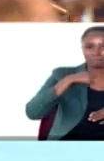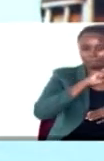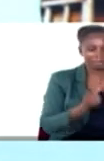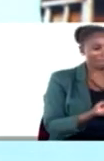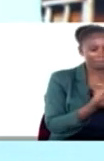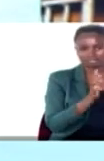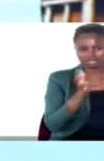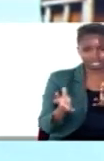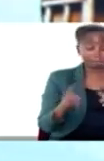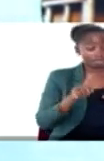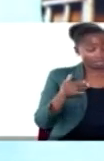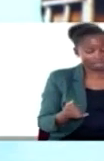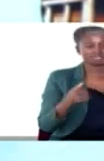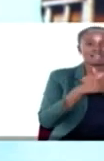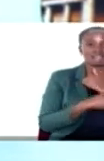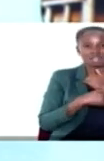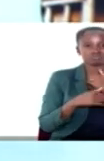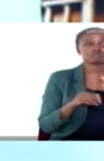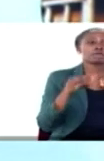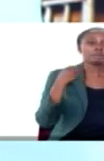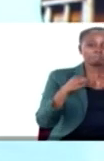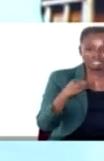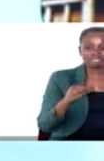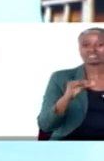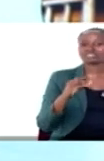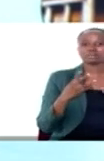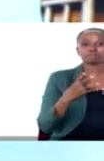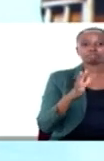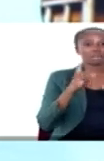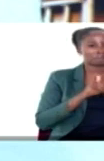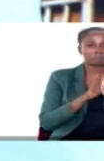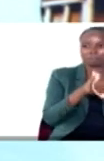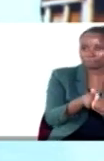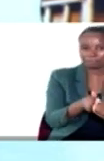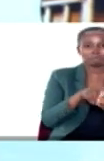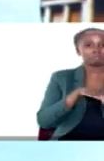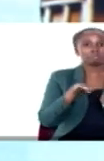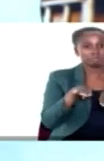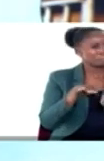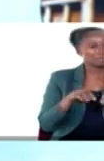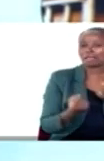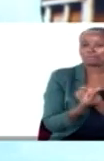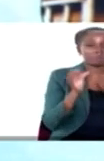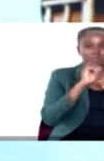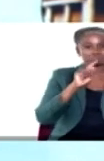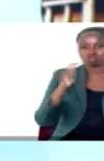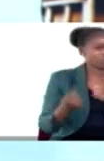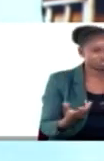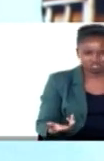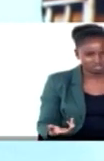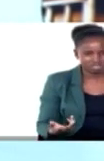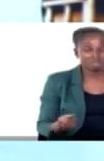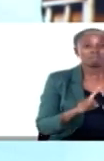is zigzagging forward and backward at the same time, where there is change, but change is